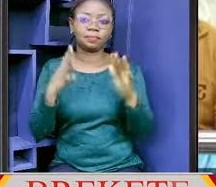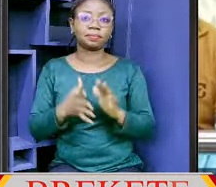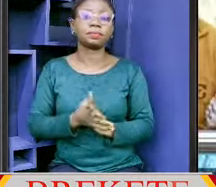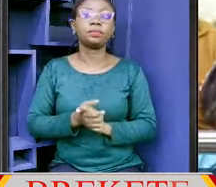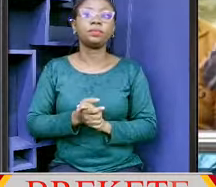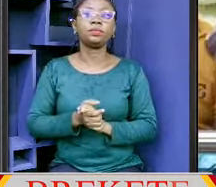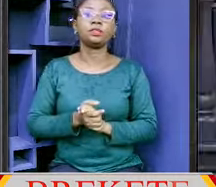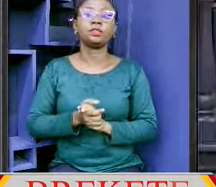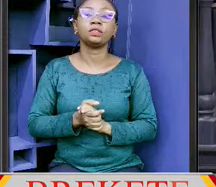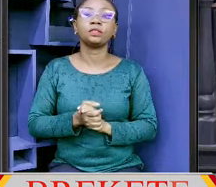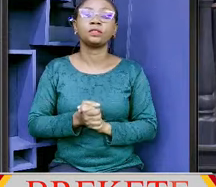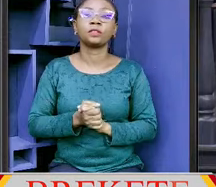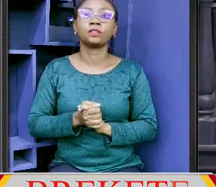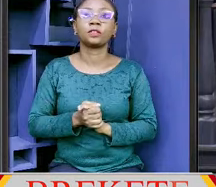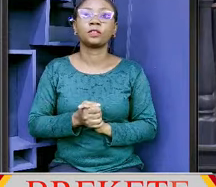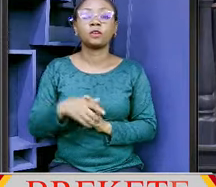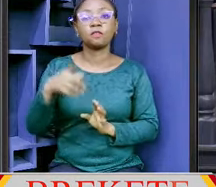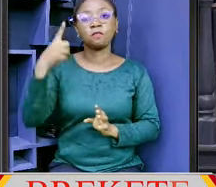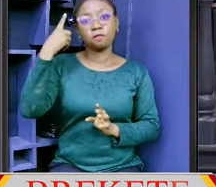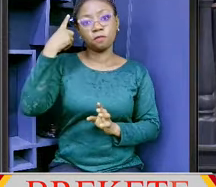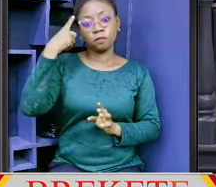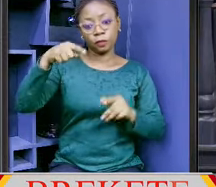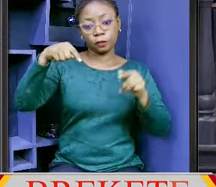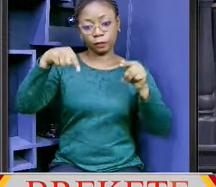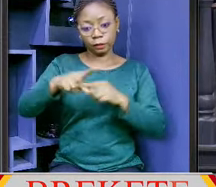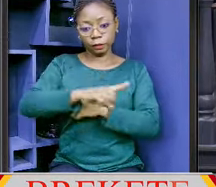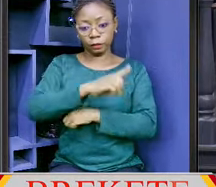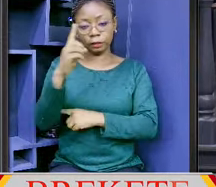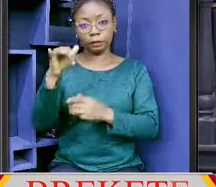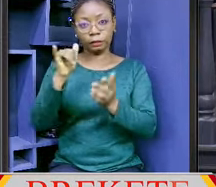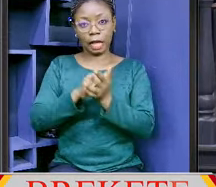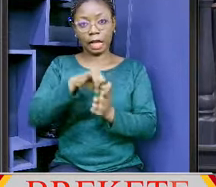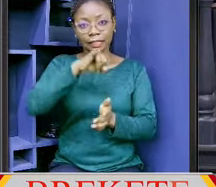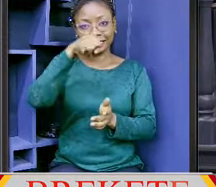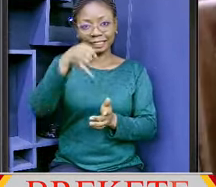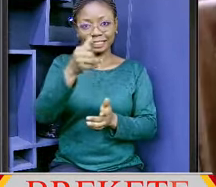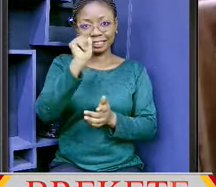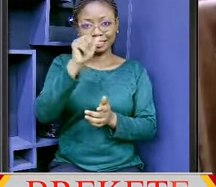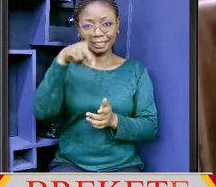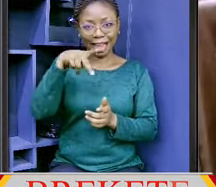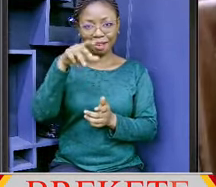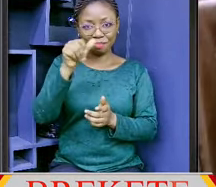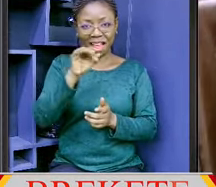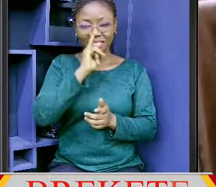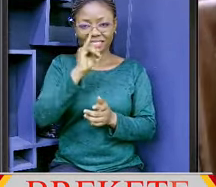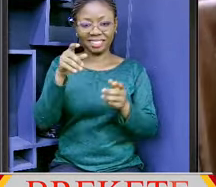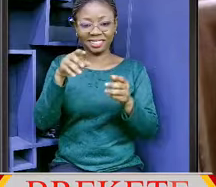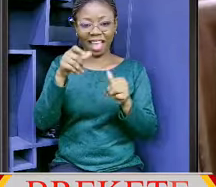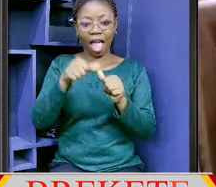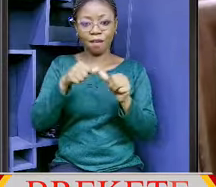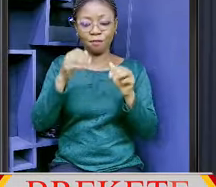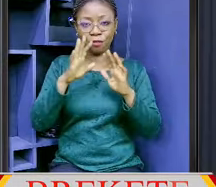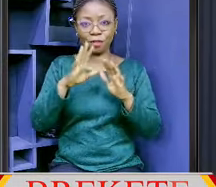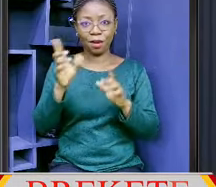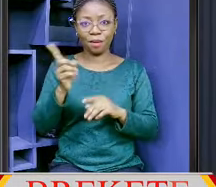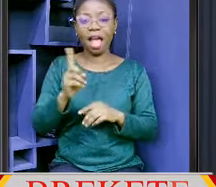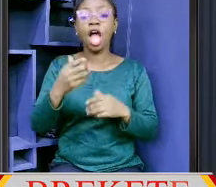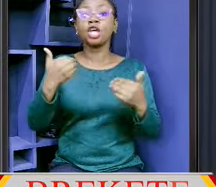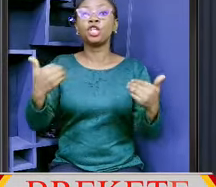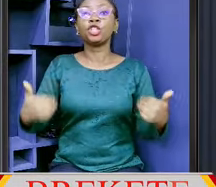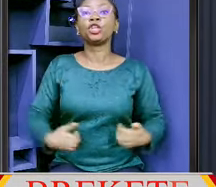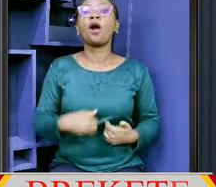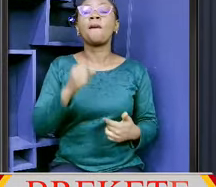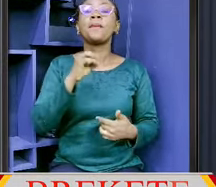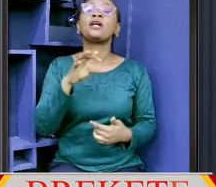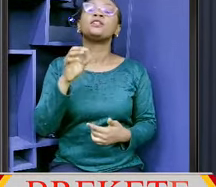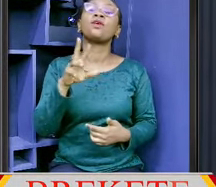For these days, we Japa they everywhere. Young man of about 30, 20 something years